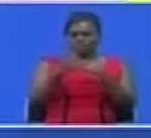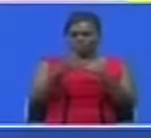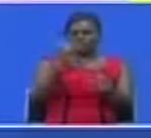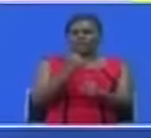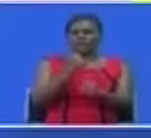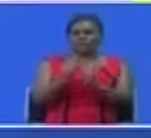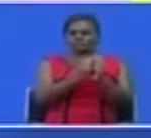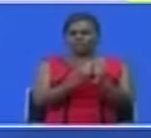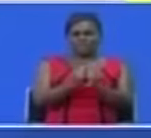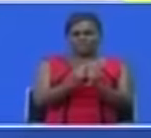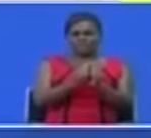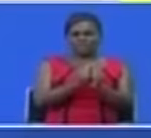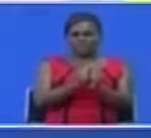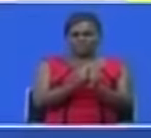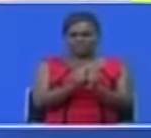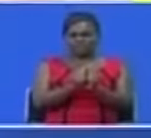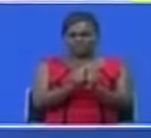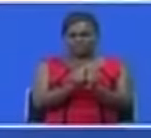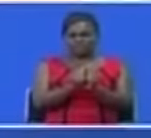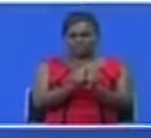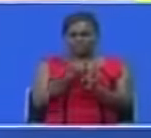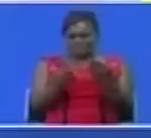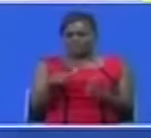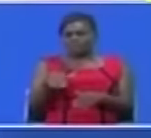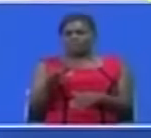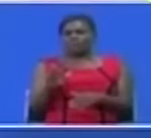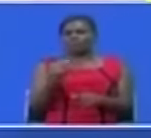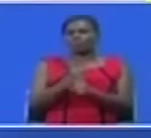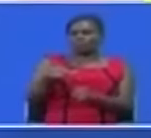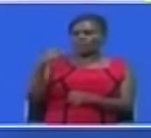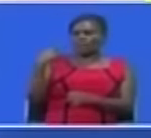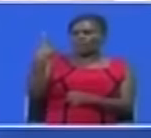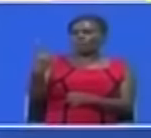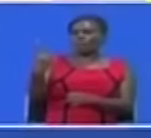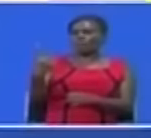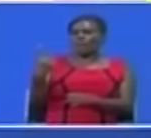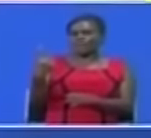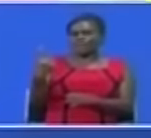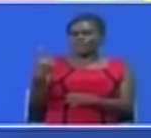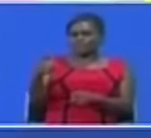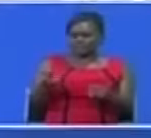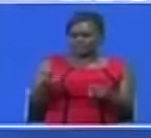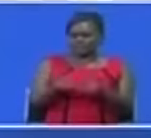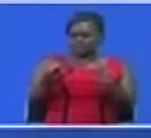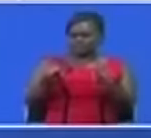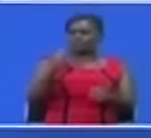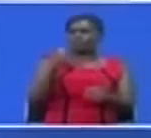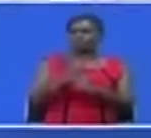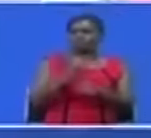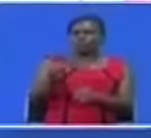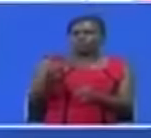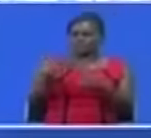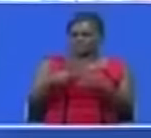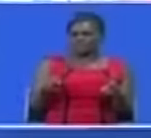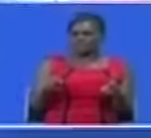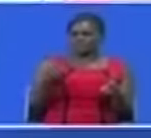together. She achieved things. She went to Stanford. I was like, you know what? Maybe I can go to Stanford. She was number one in the WNBA. I was like, maybe I can do it too. She set the bar for